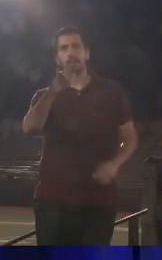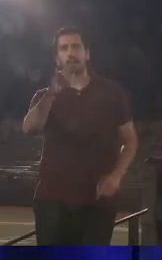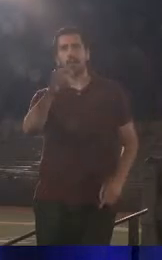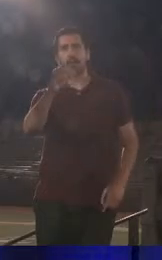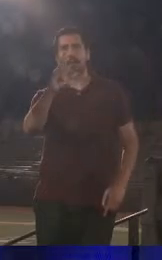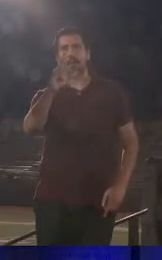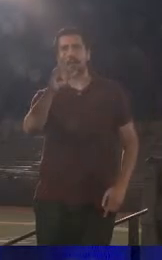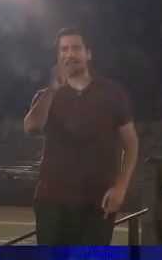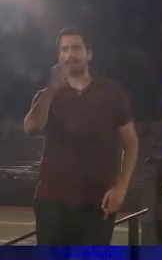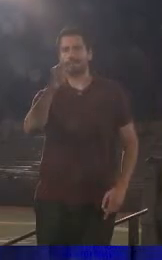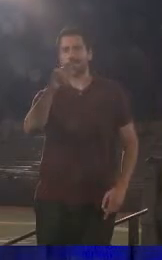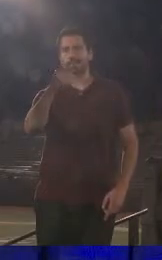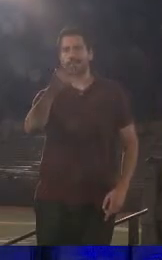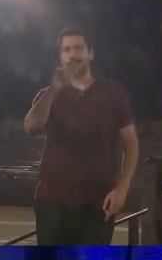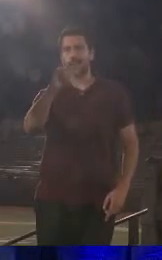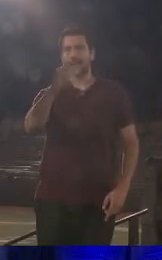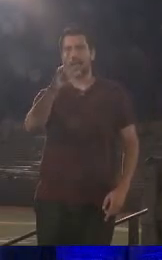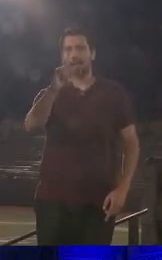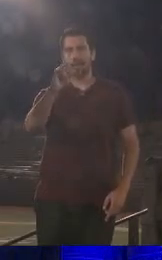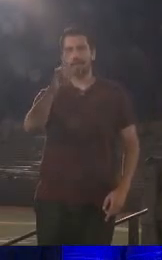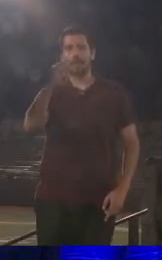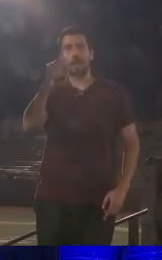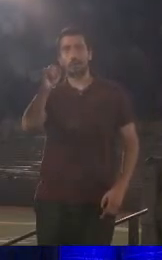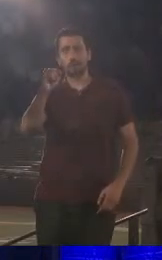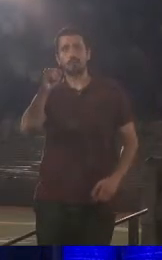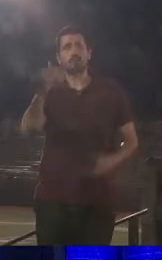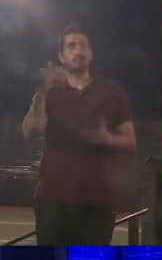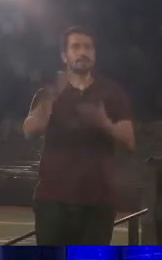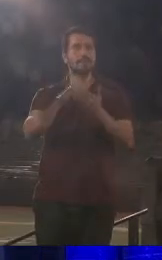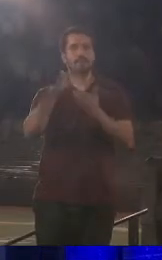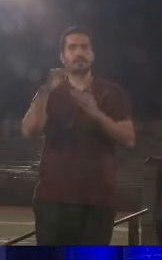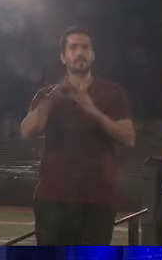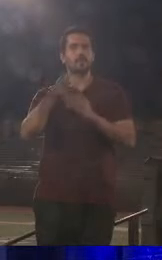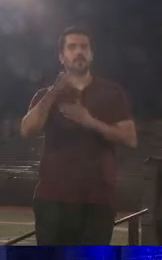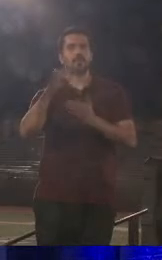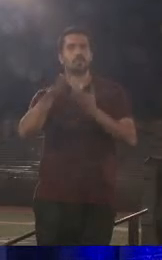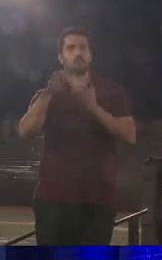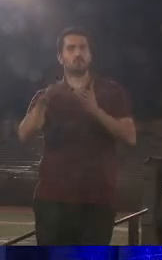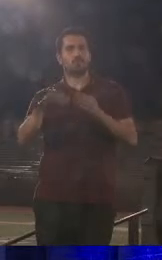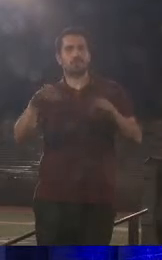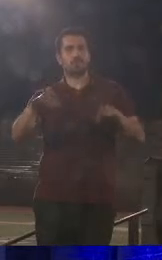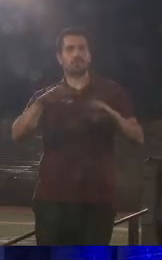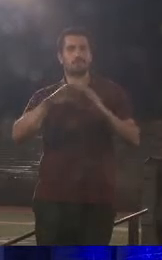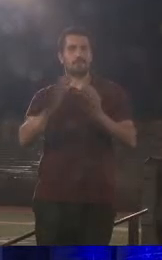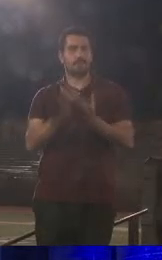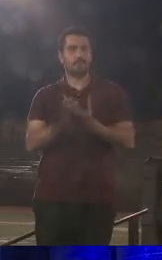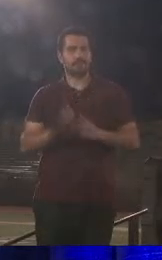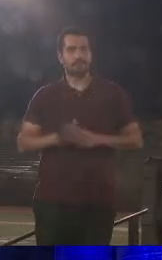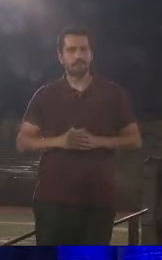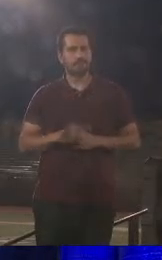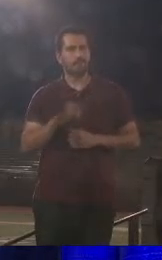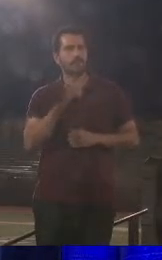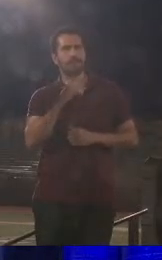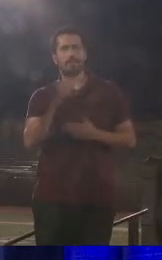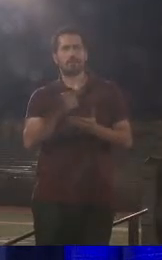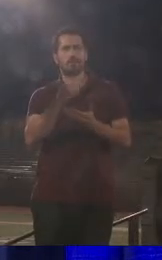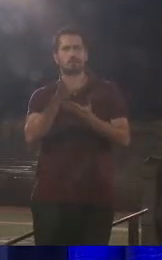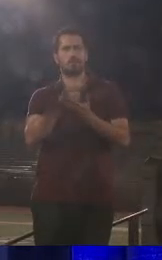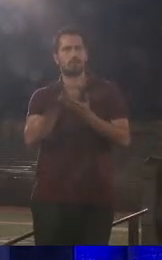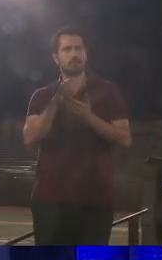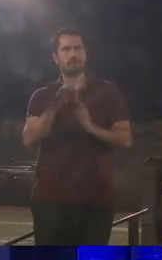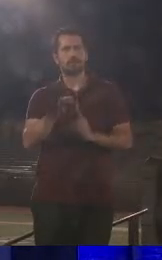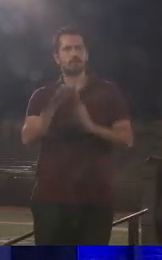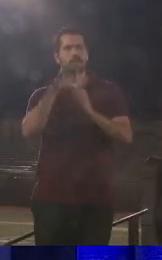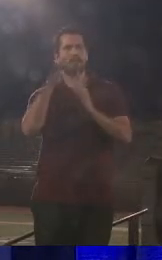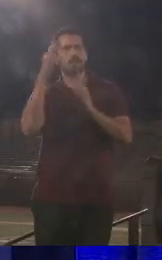to graduate as the salutatorian of his graduating class. This graduation is special